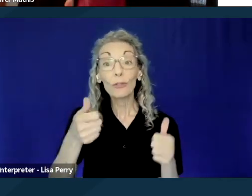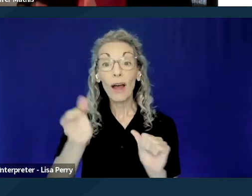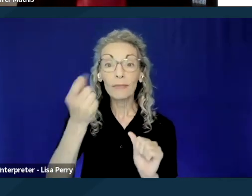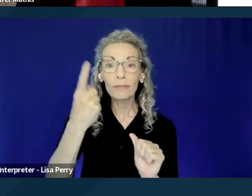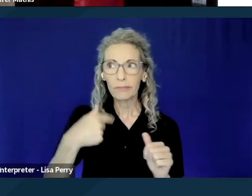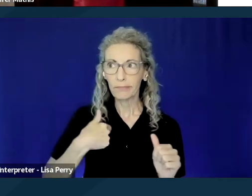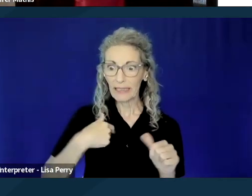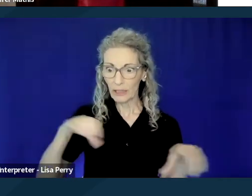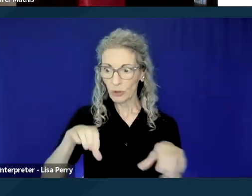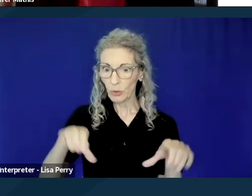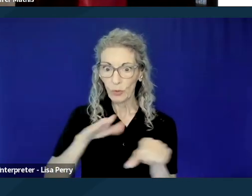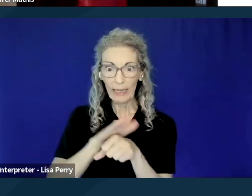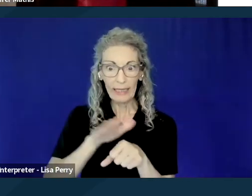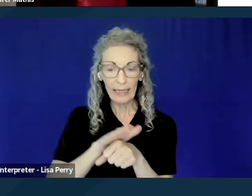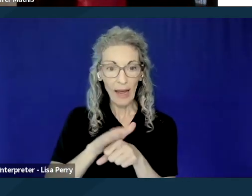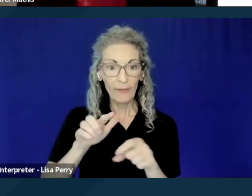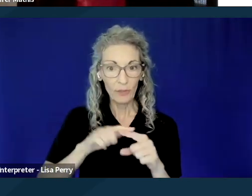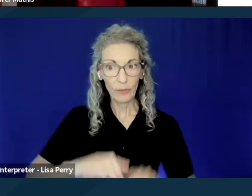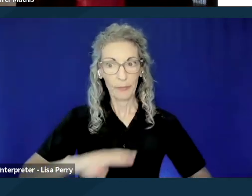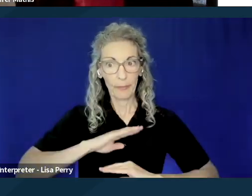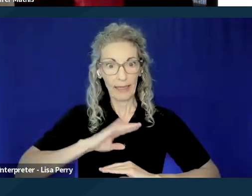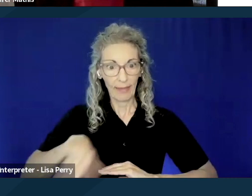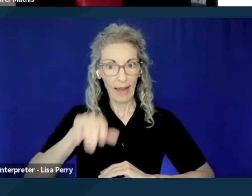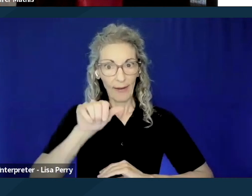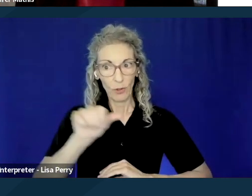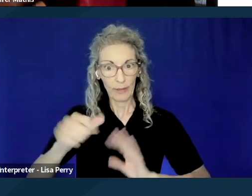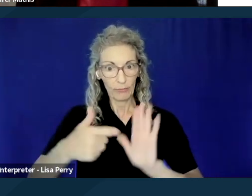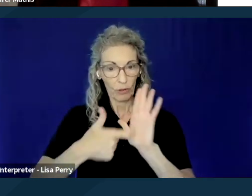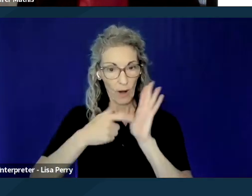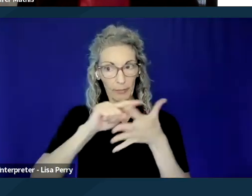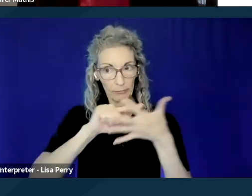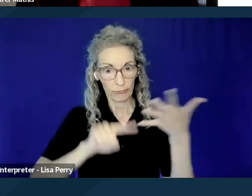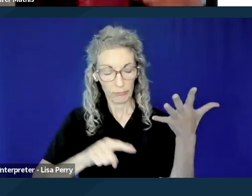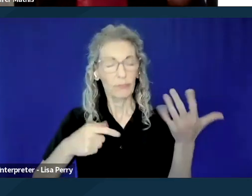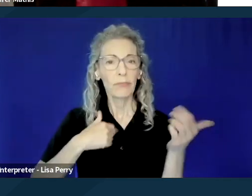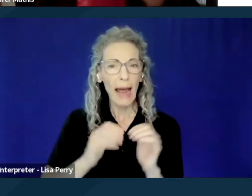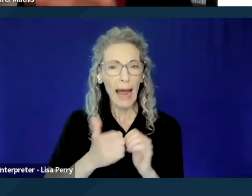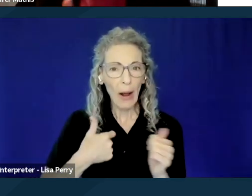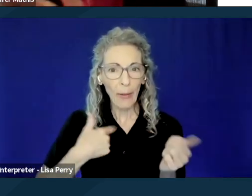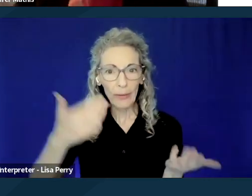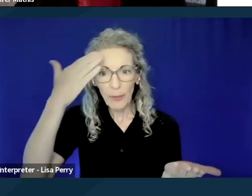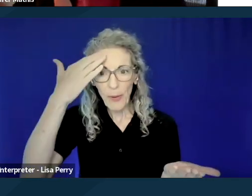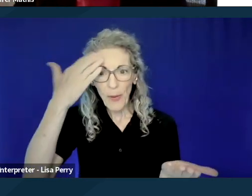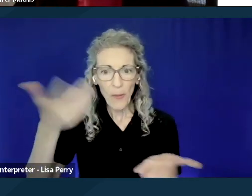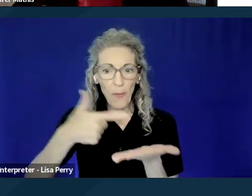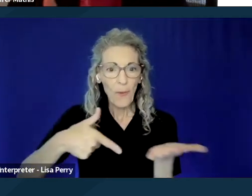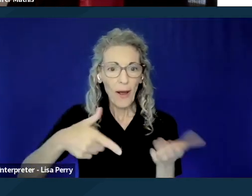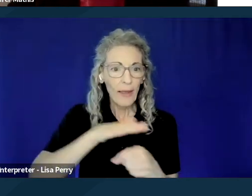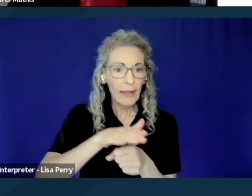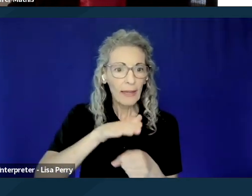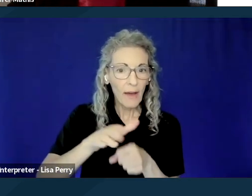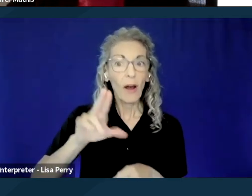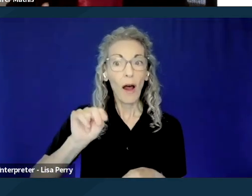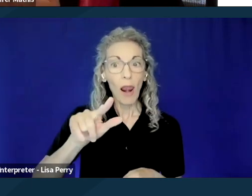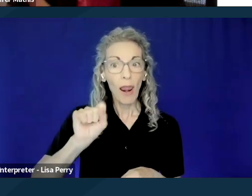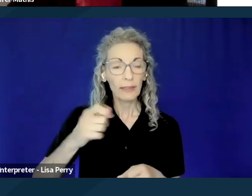enough to meet affirmative action obligations, how do you know what is enough unless you have some sort